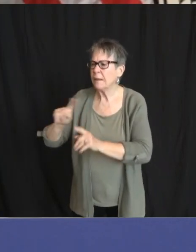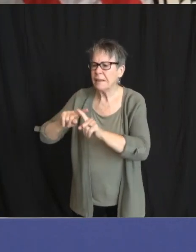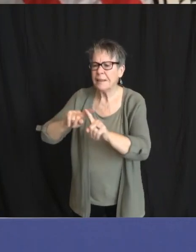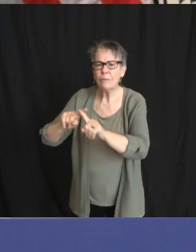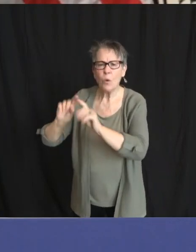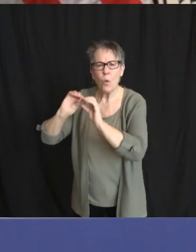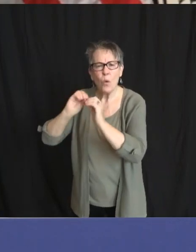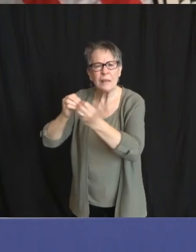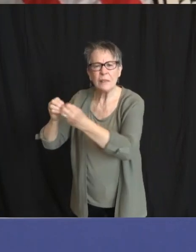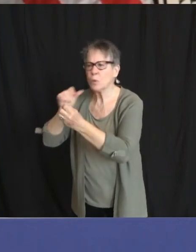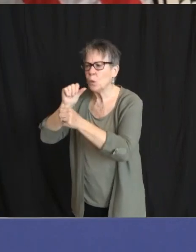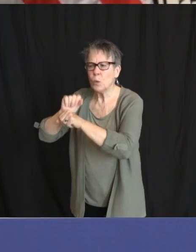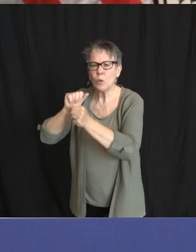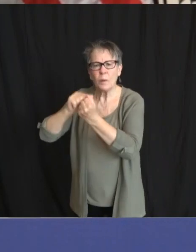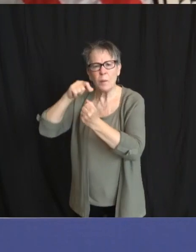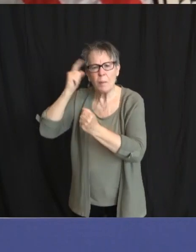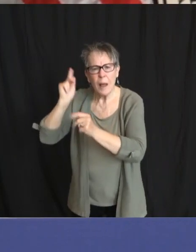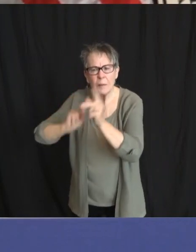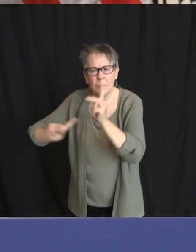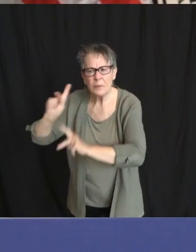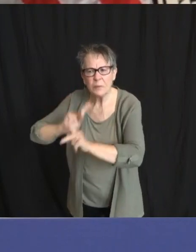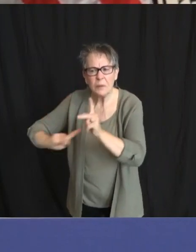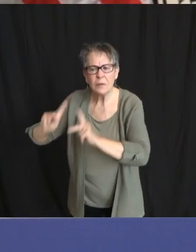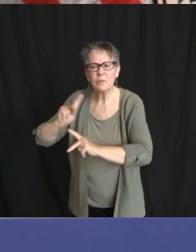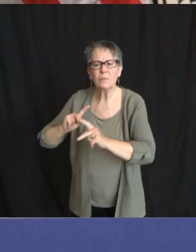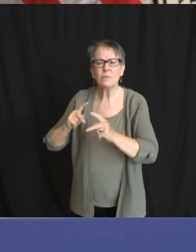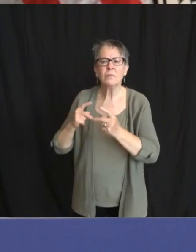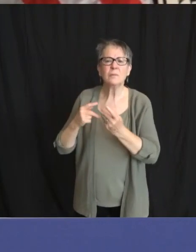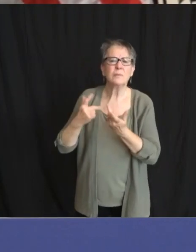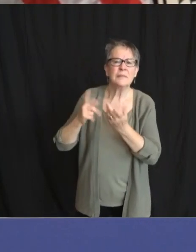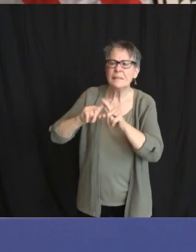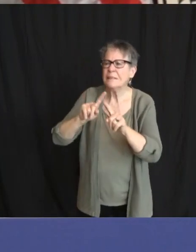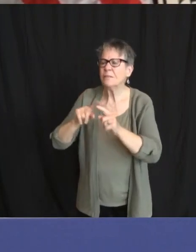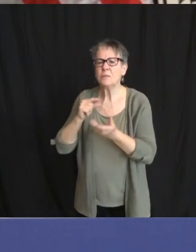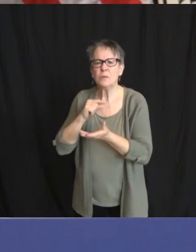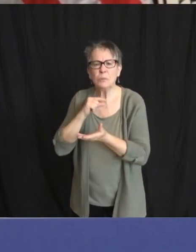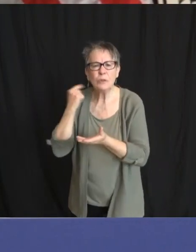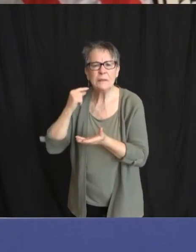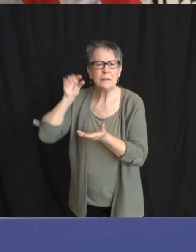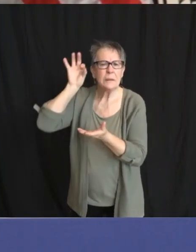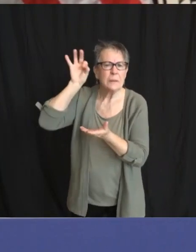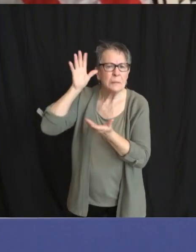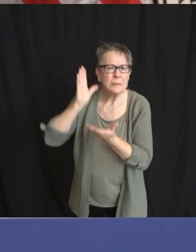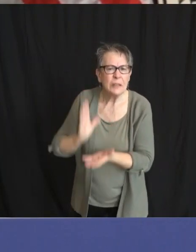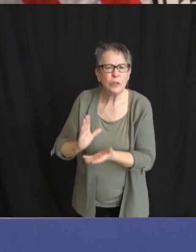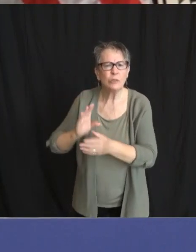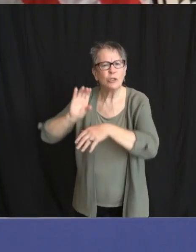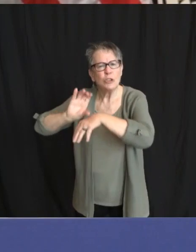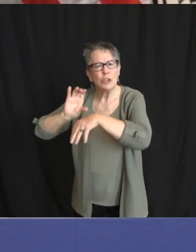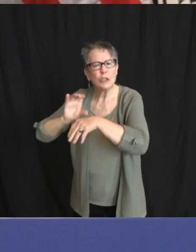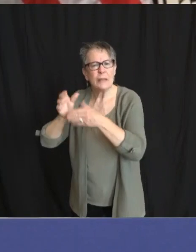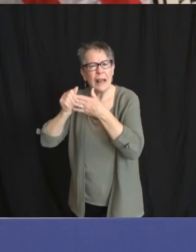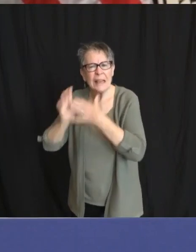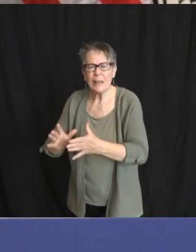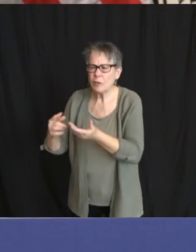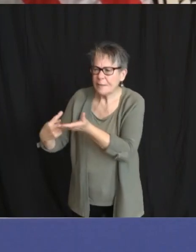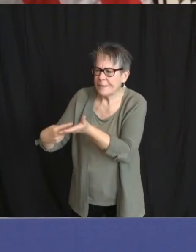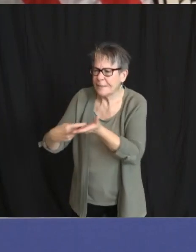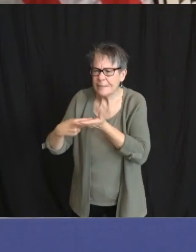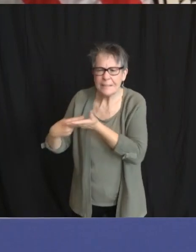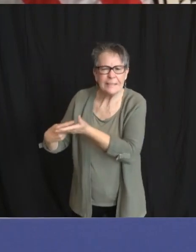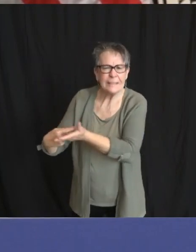Justice, Reverend Boyer and his colleagues. I thought it was a very good discussion, but the fact of the matter is the